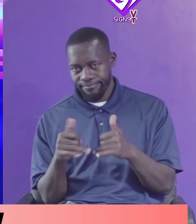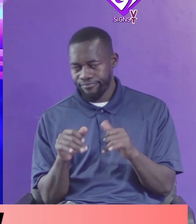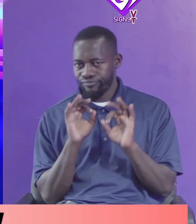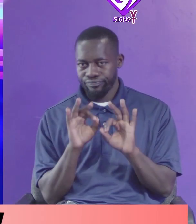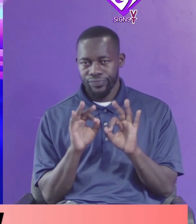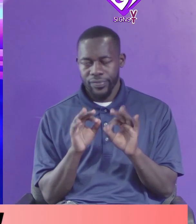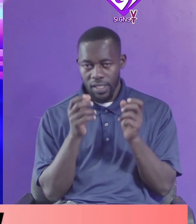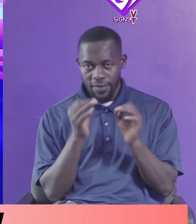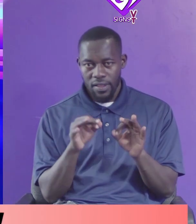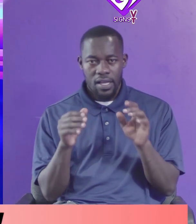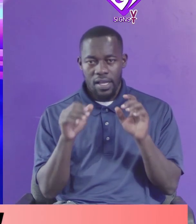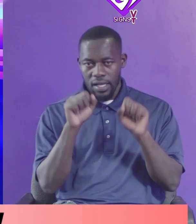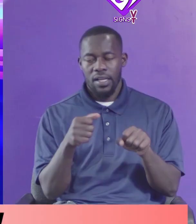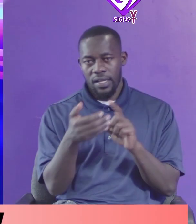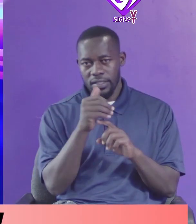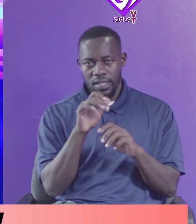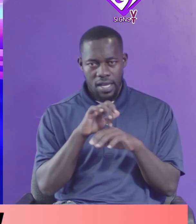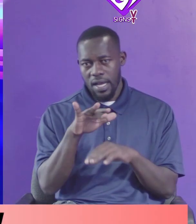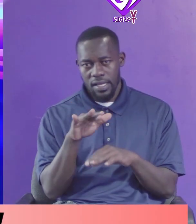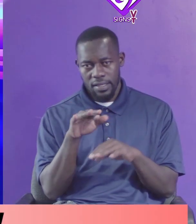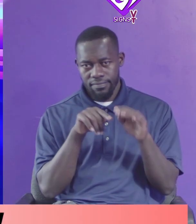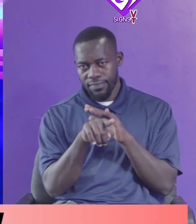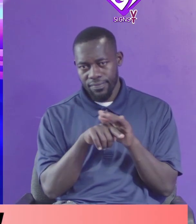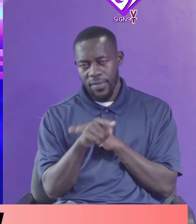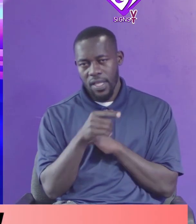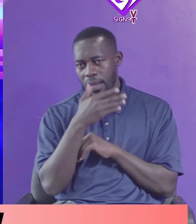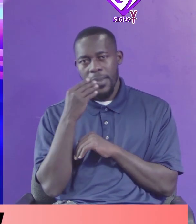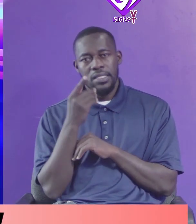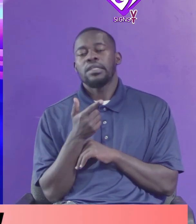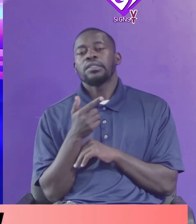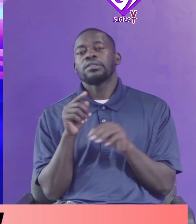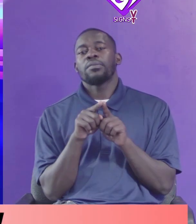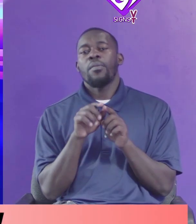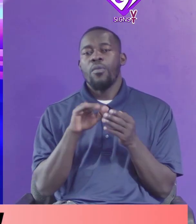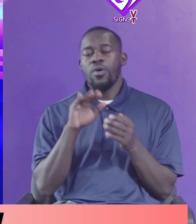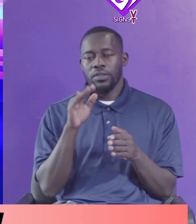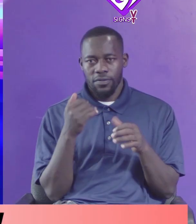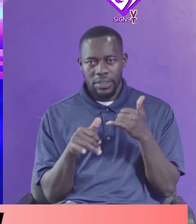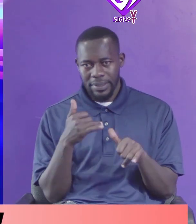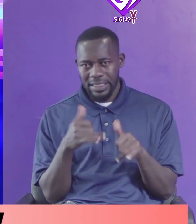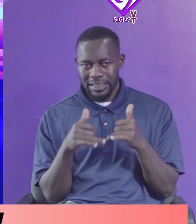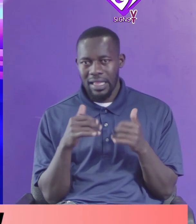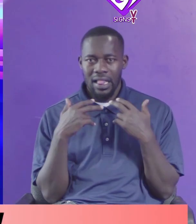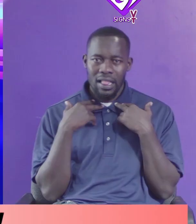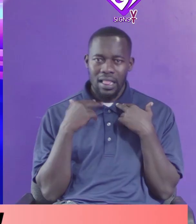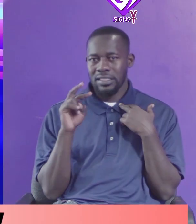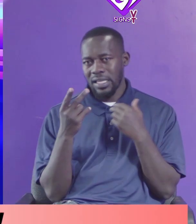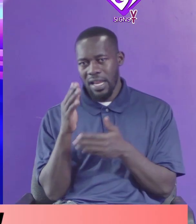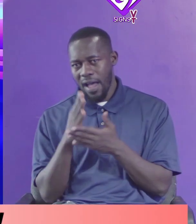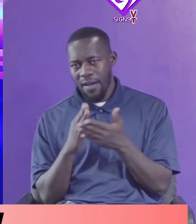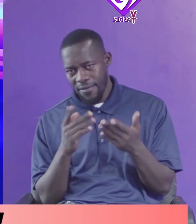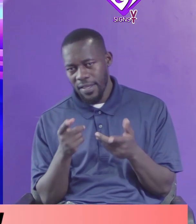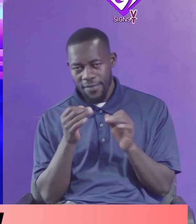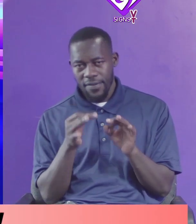early goals within the first few minutes of the games, then most of the games, I think lately they've been trying to struggle in the second half. Yes. So if they try to